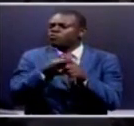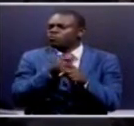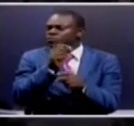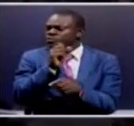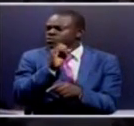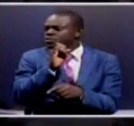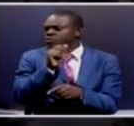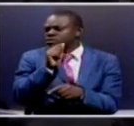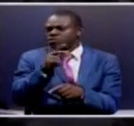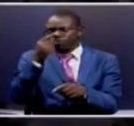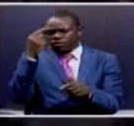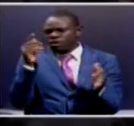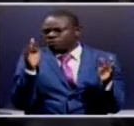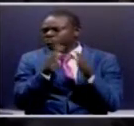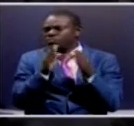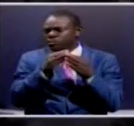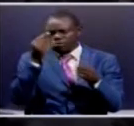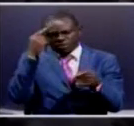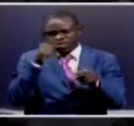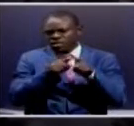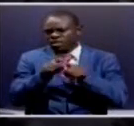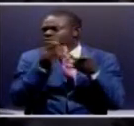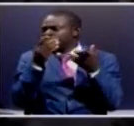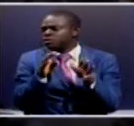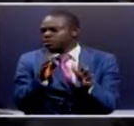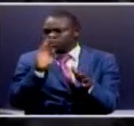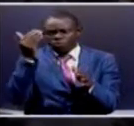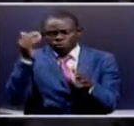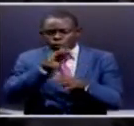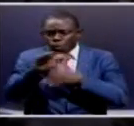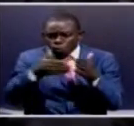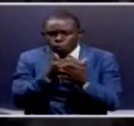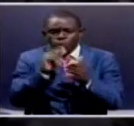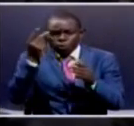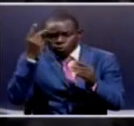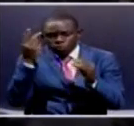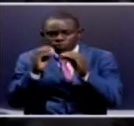bound by the Siavonga resolutions. Unless you are going to specify